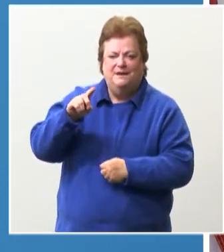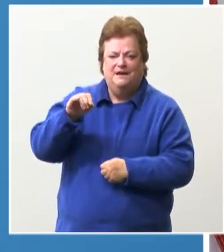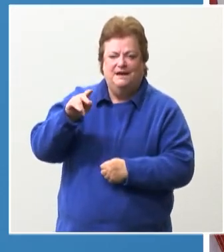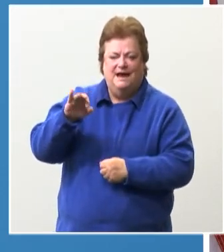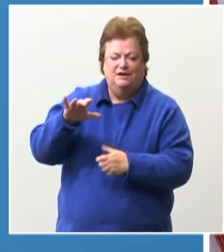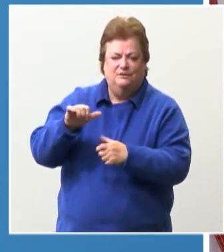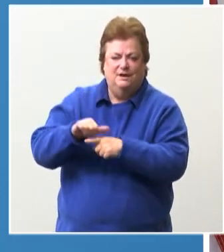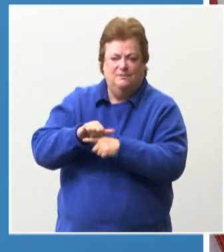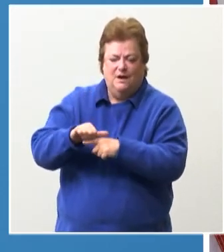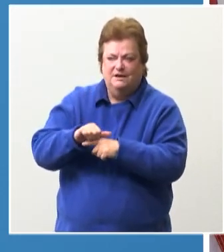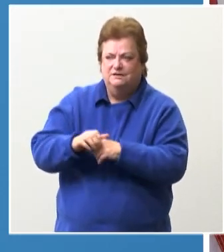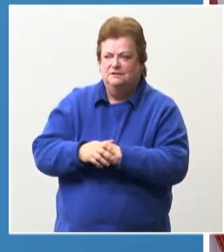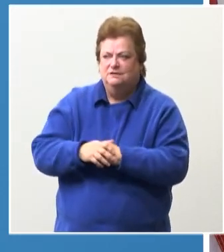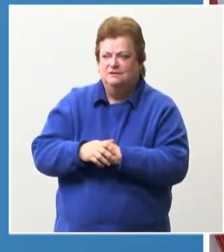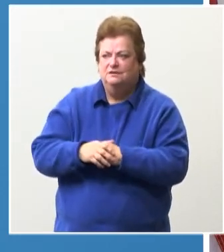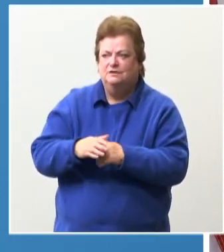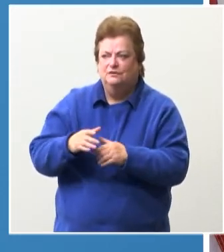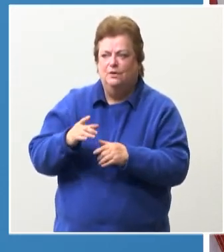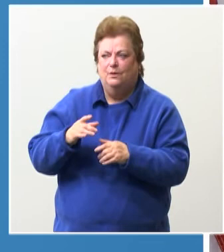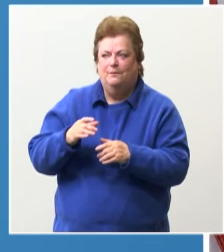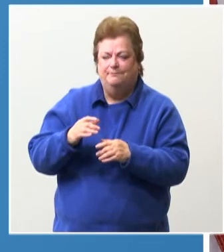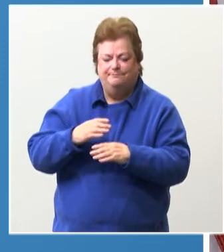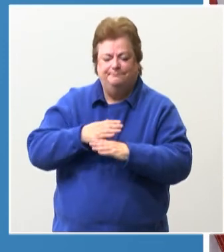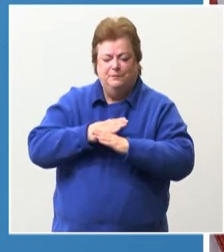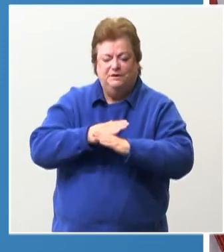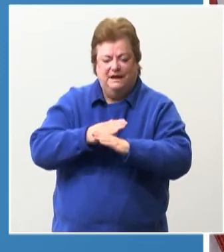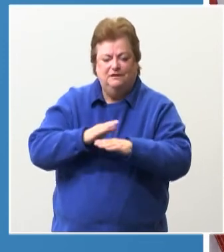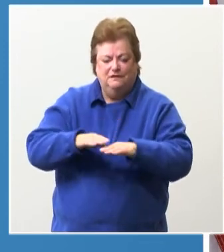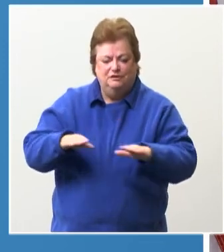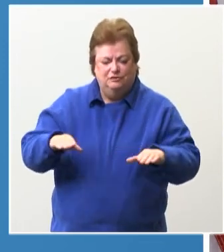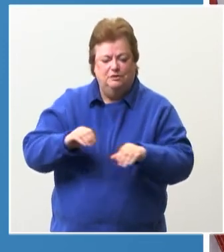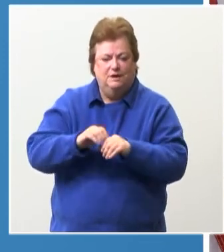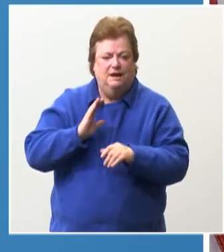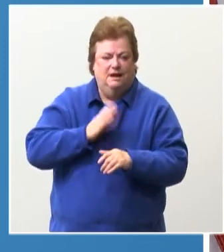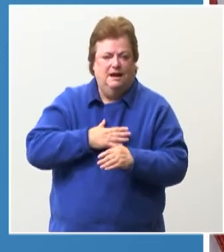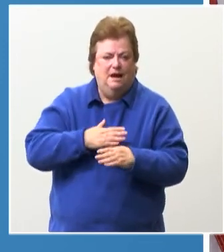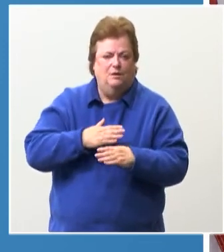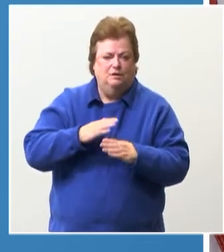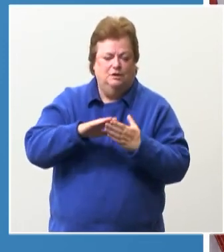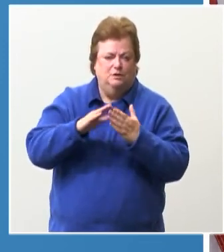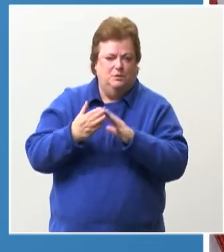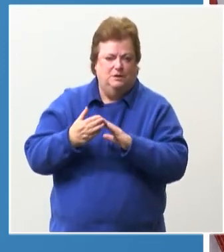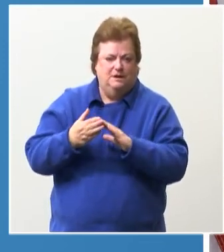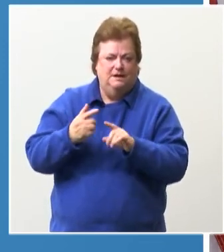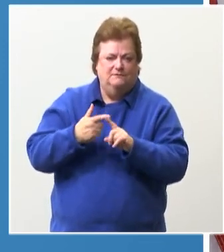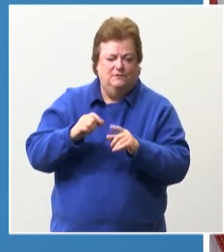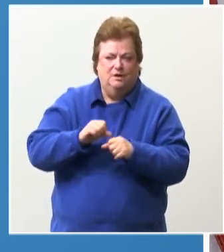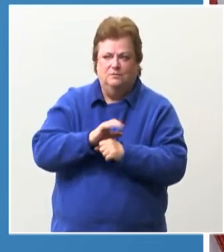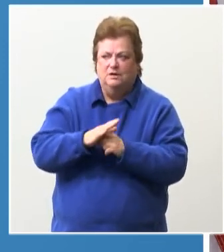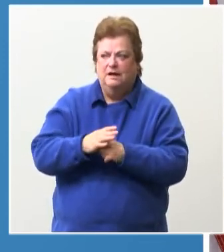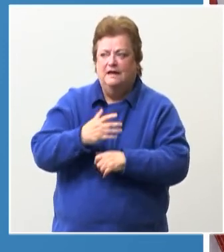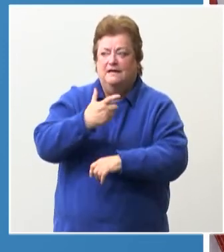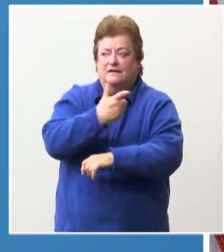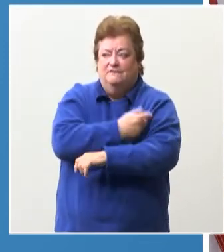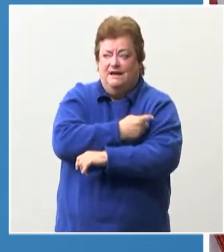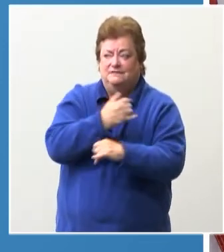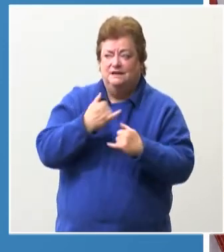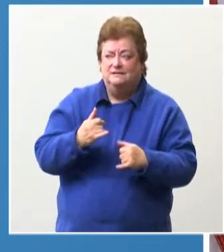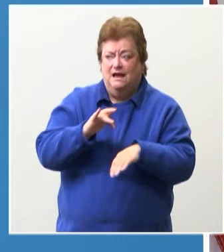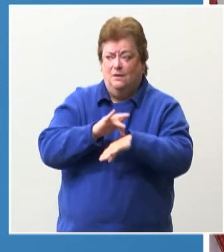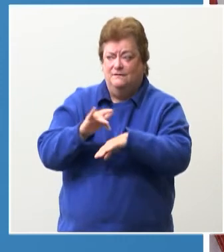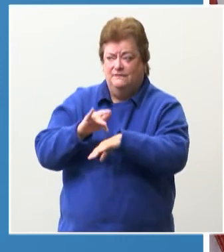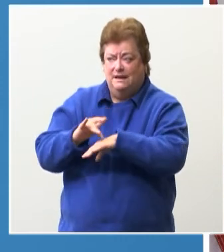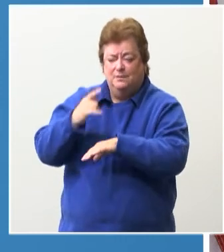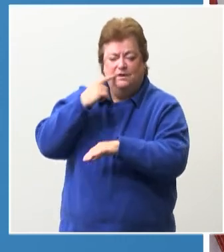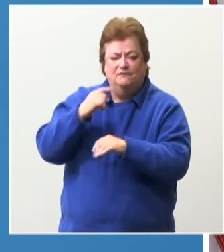that have helped to vaccinate and protect the children in our community from COVID-19. Vaccine is now available